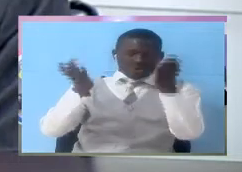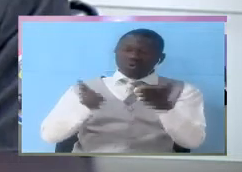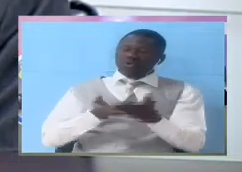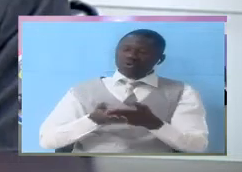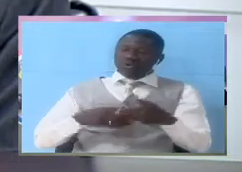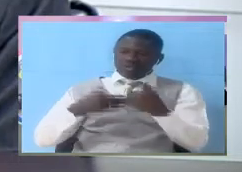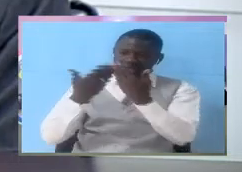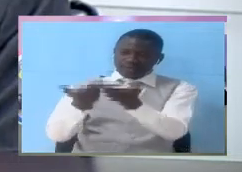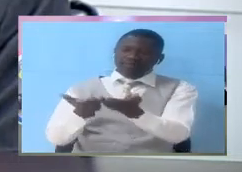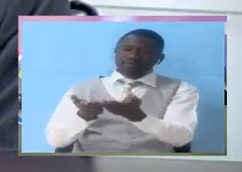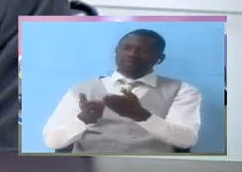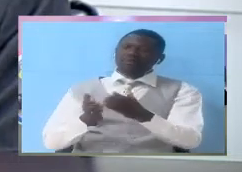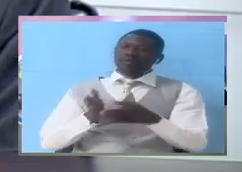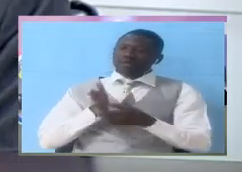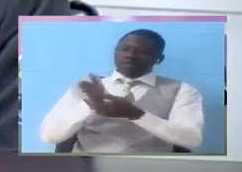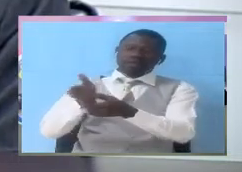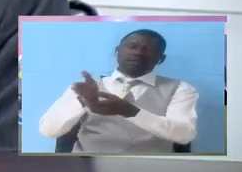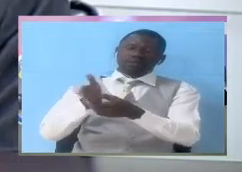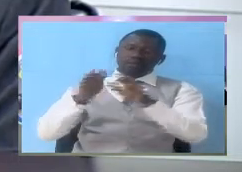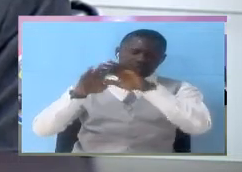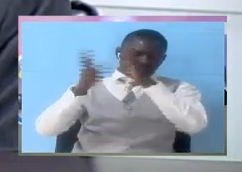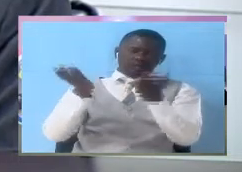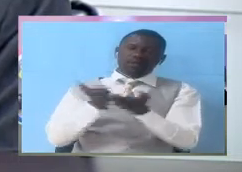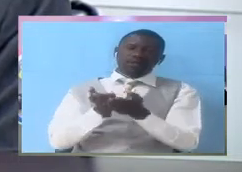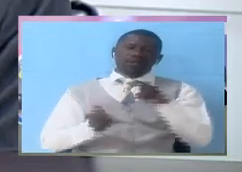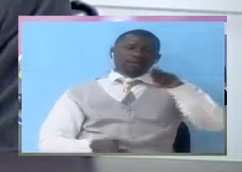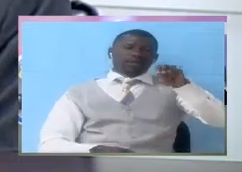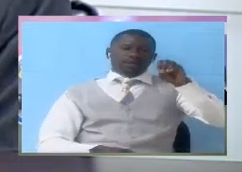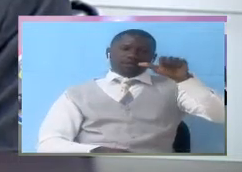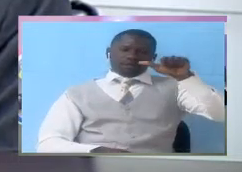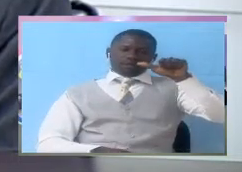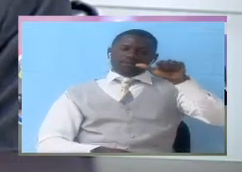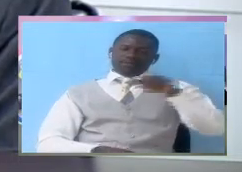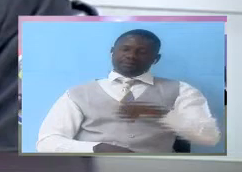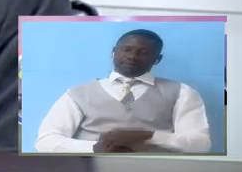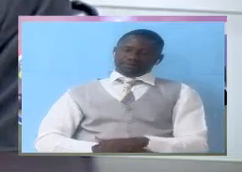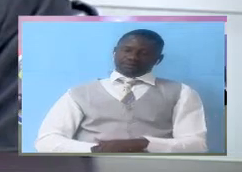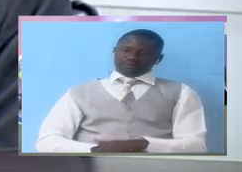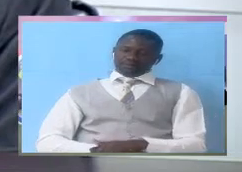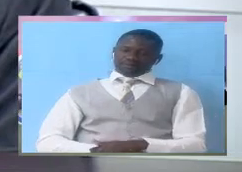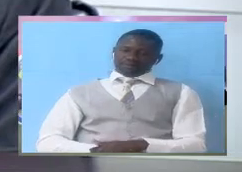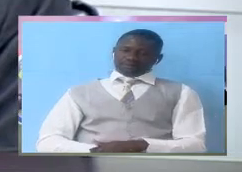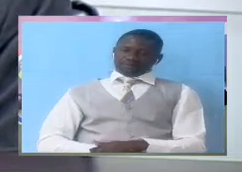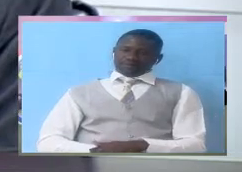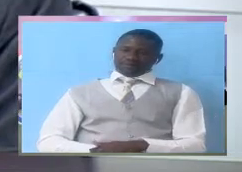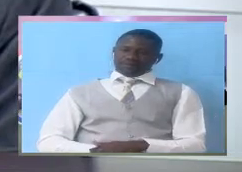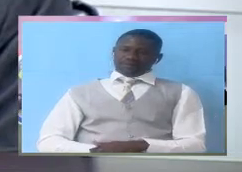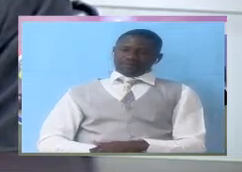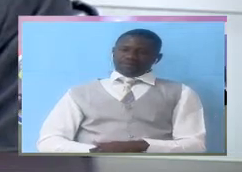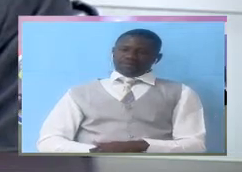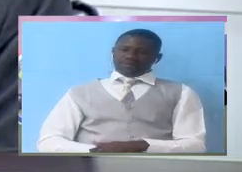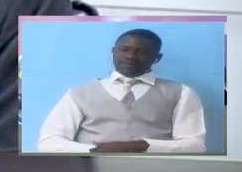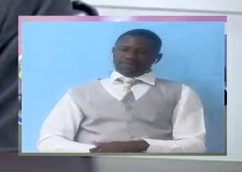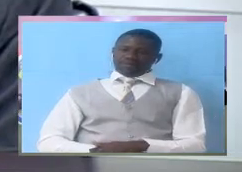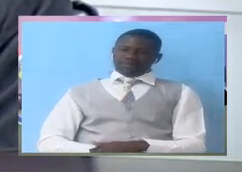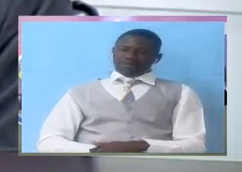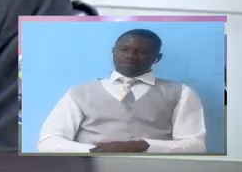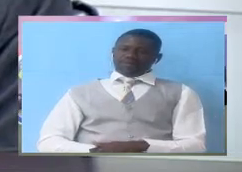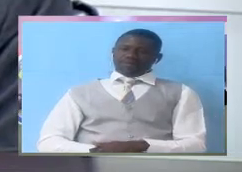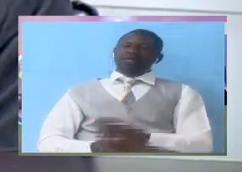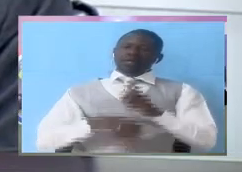yi nga xamné loolu lañu naté ci seen gestu ci seen chairman bi ko jité ak ci ki nga xamné mo jité NIA on what transmission to the